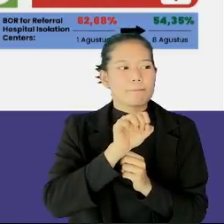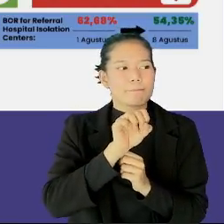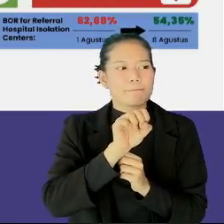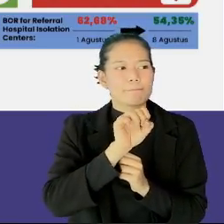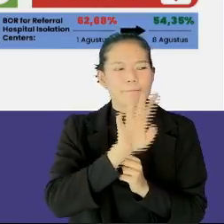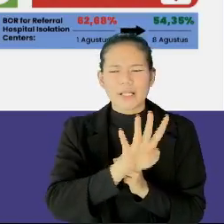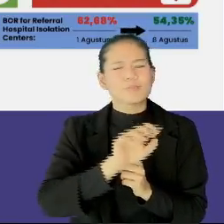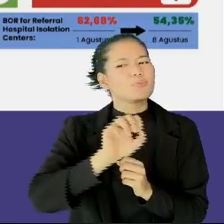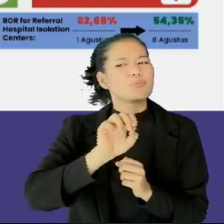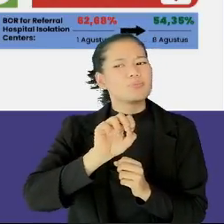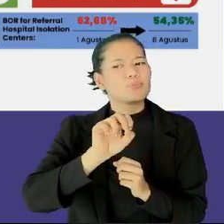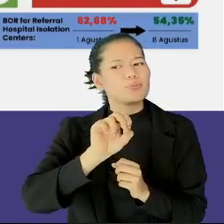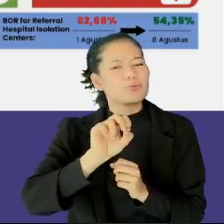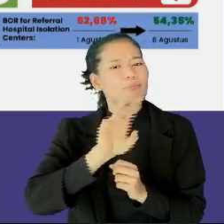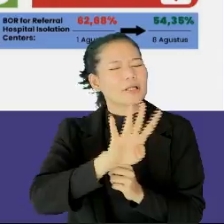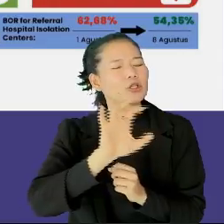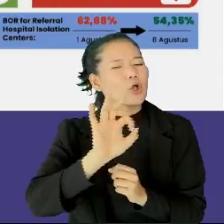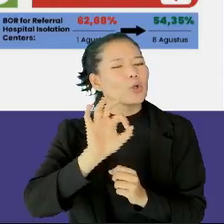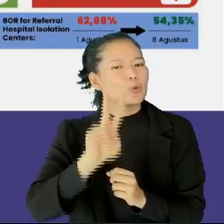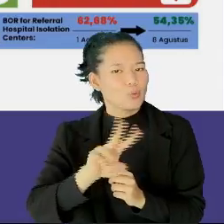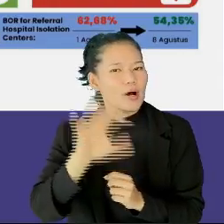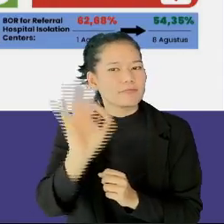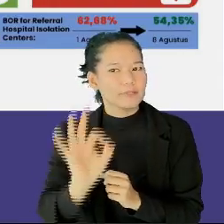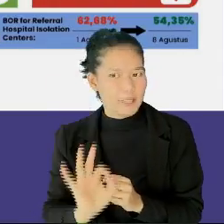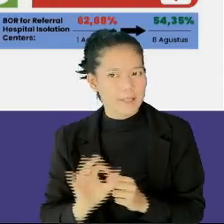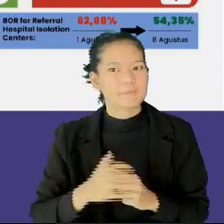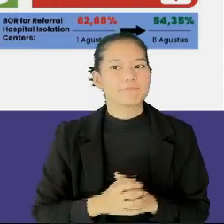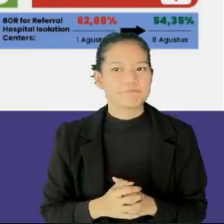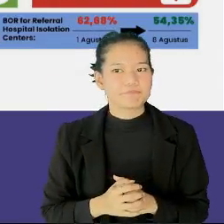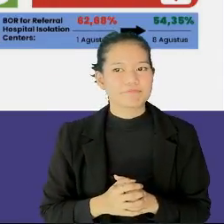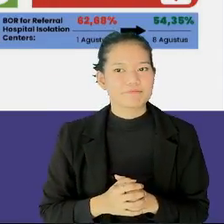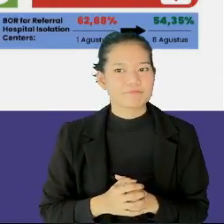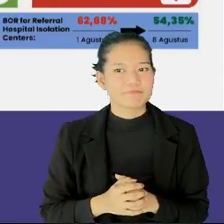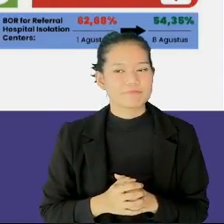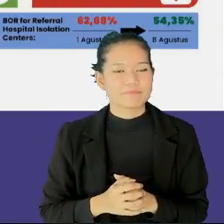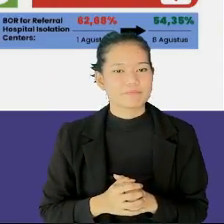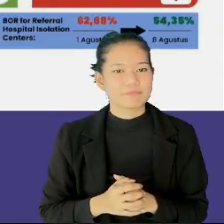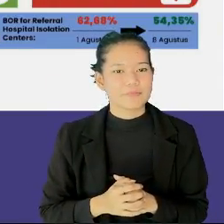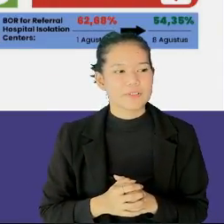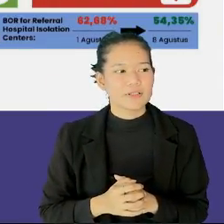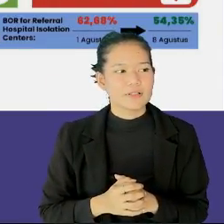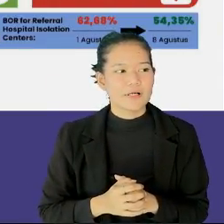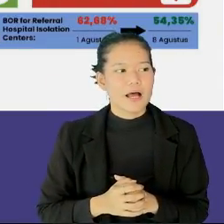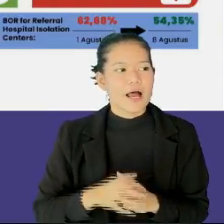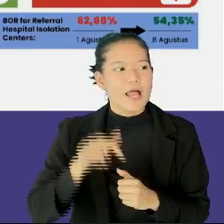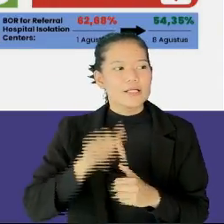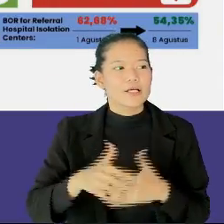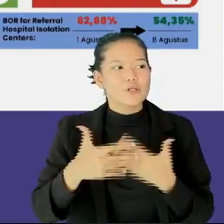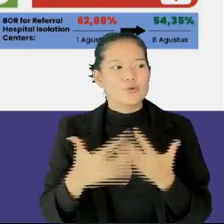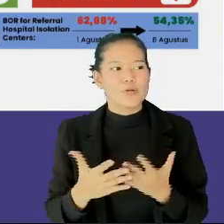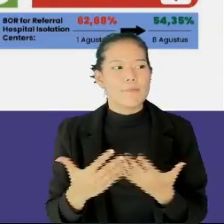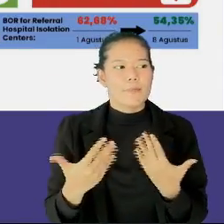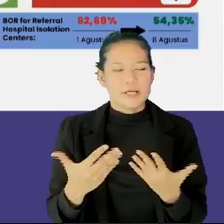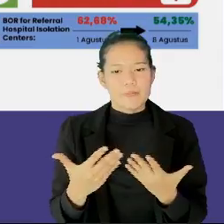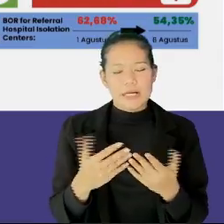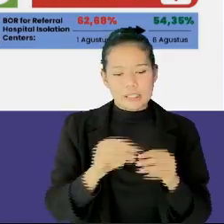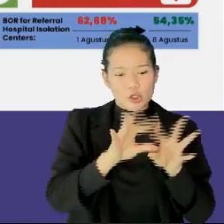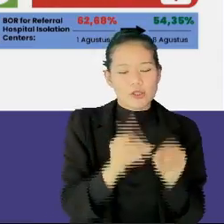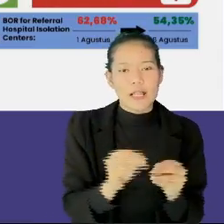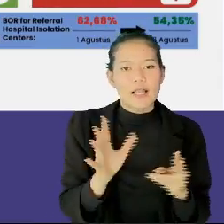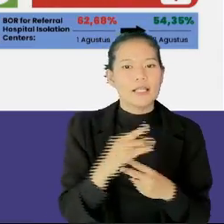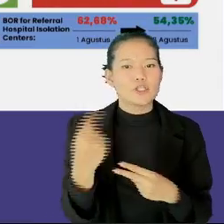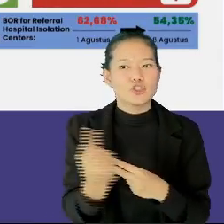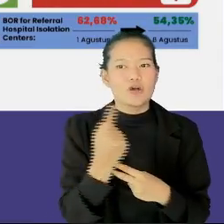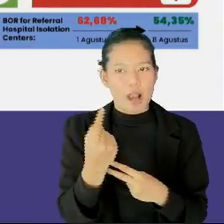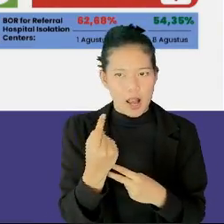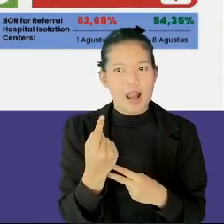48,256 cases. This is the third consecutive week that has shown a decline at the national level, and it's a